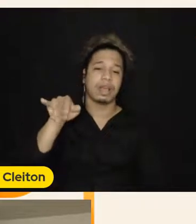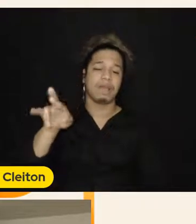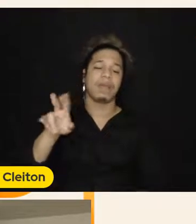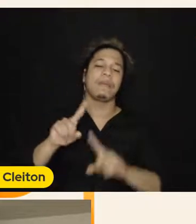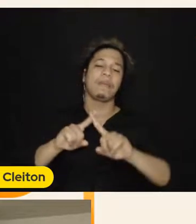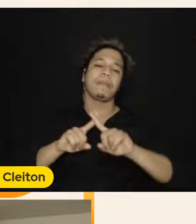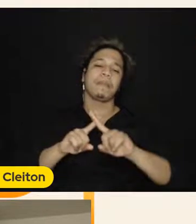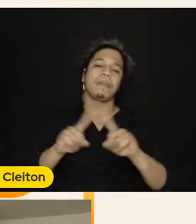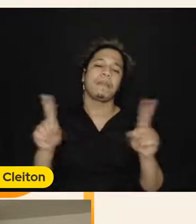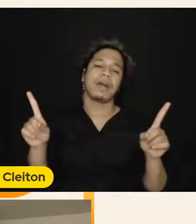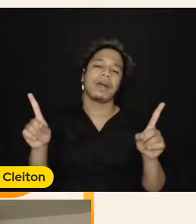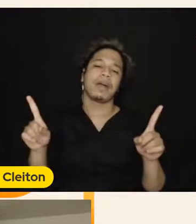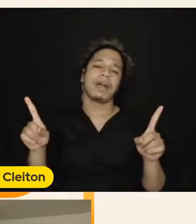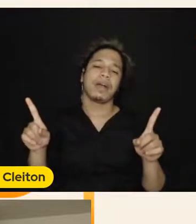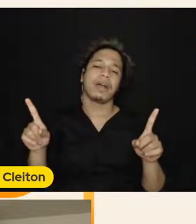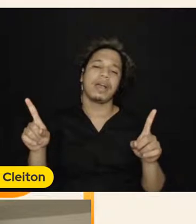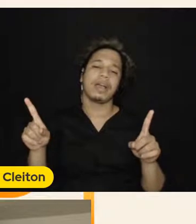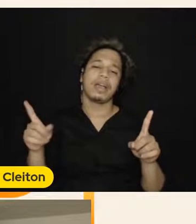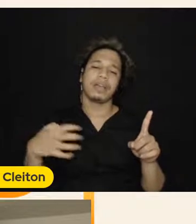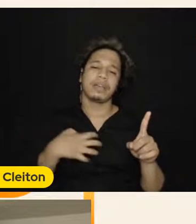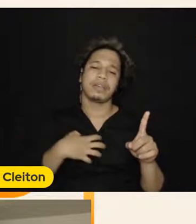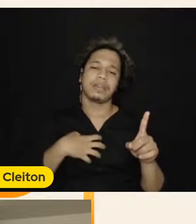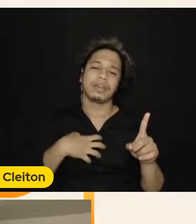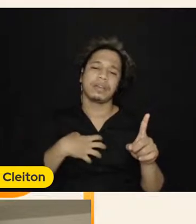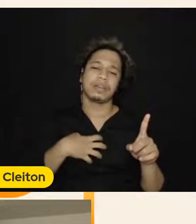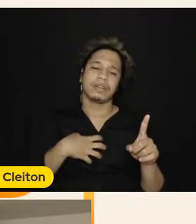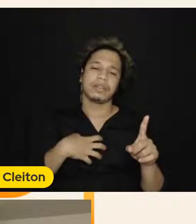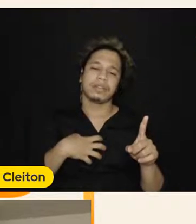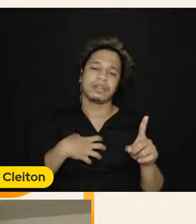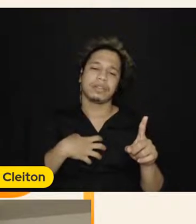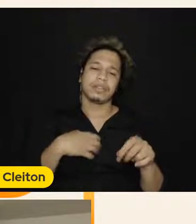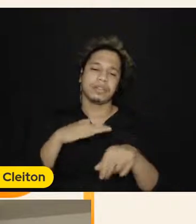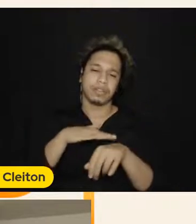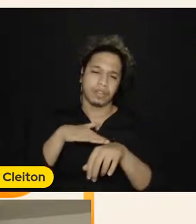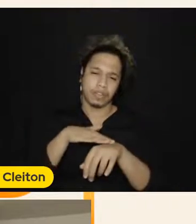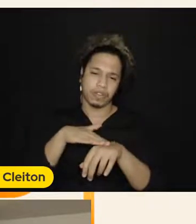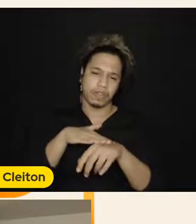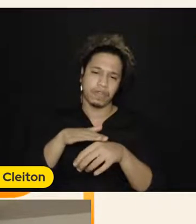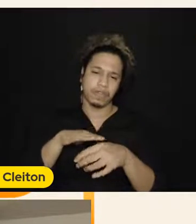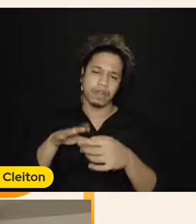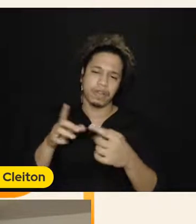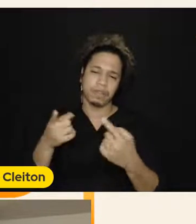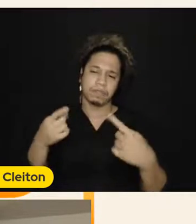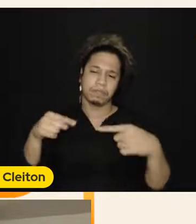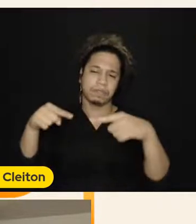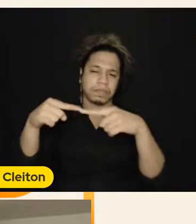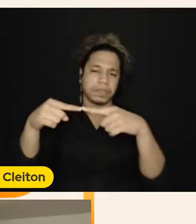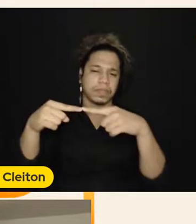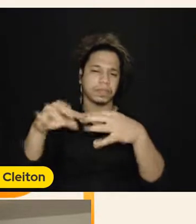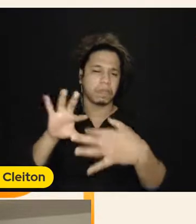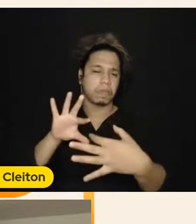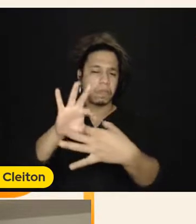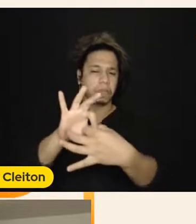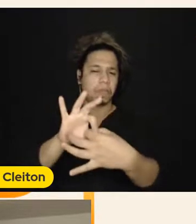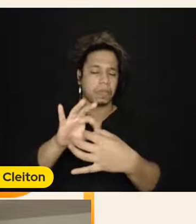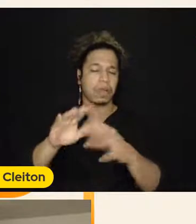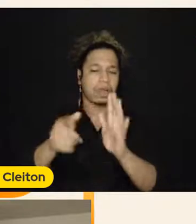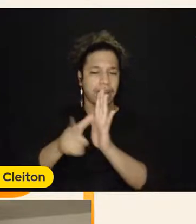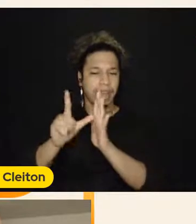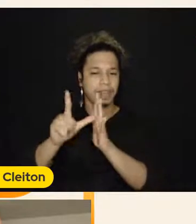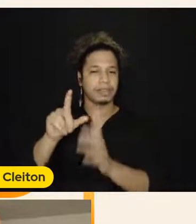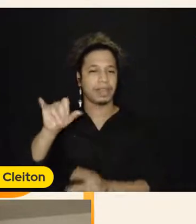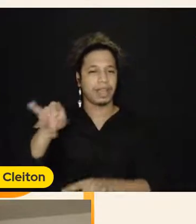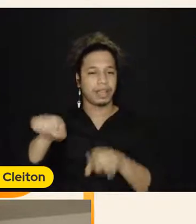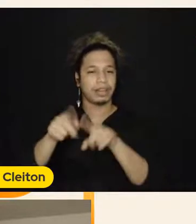to bring this connection. I wanted our conversation to be aligned. As I mentioned earlier to Thiago and Liane,